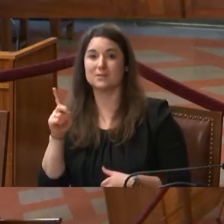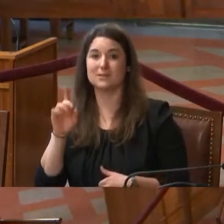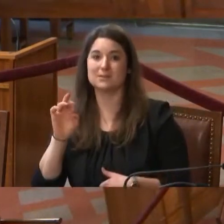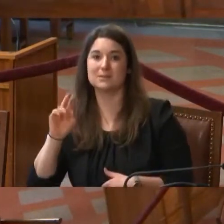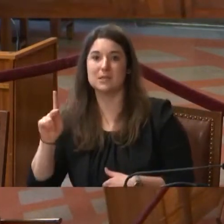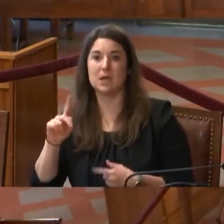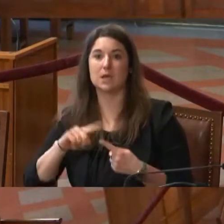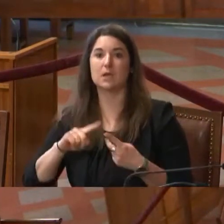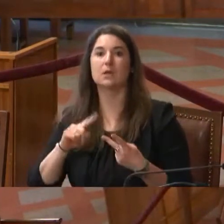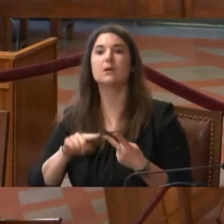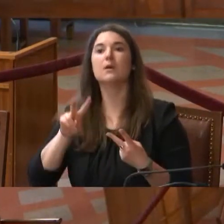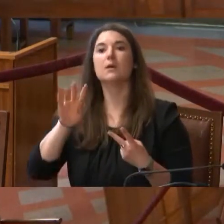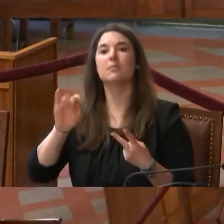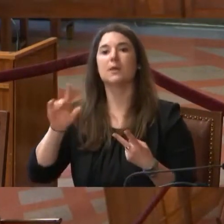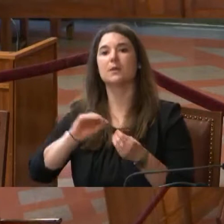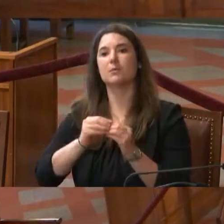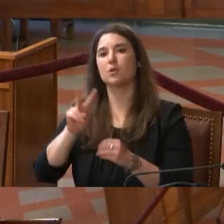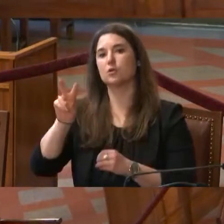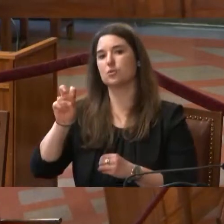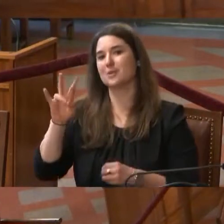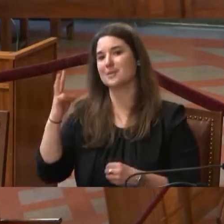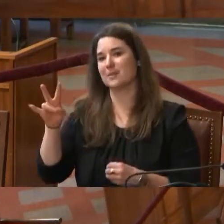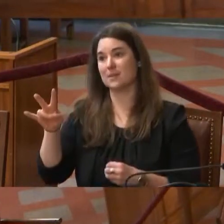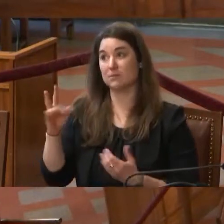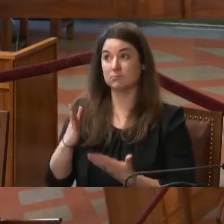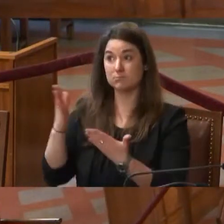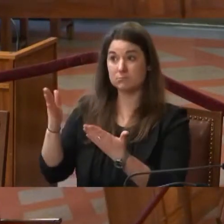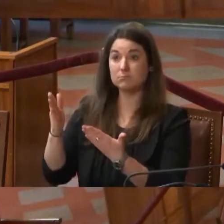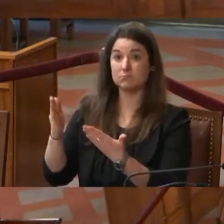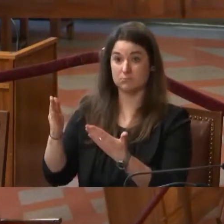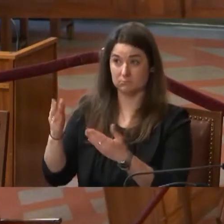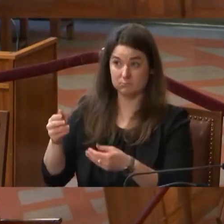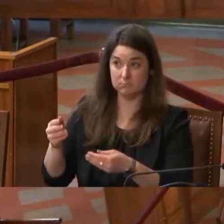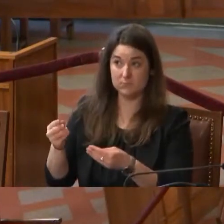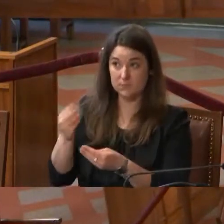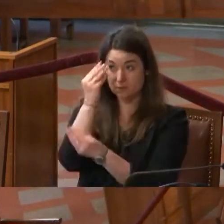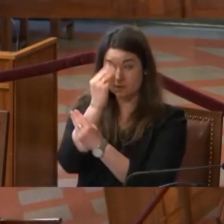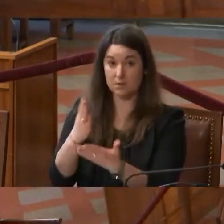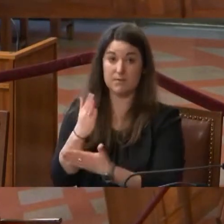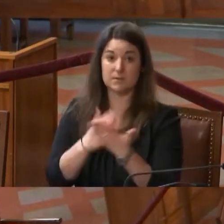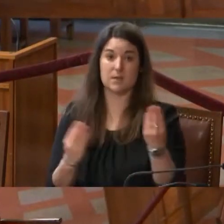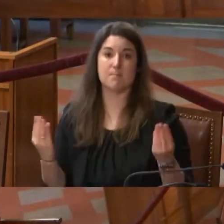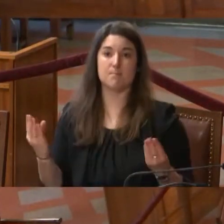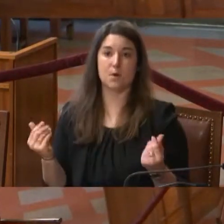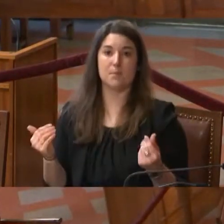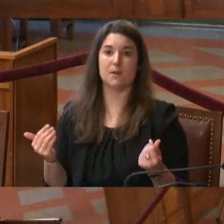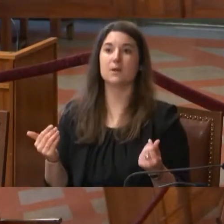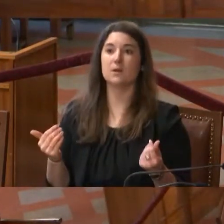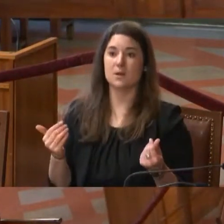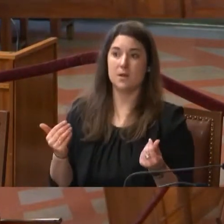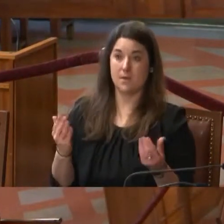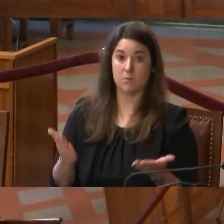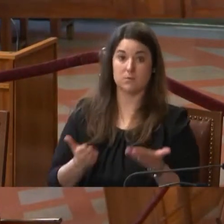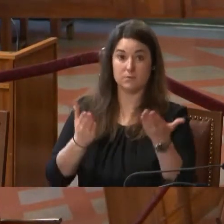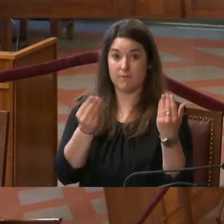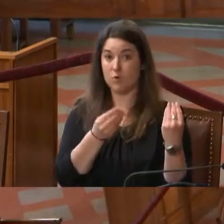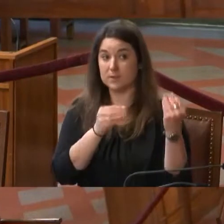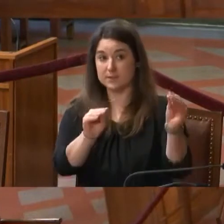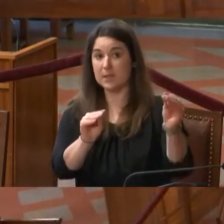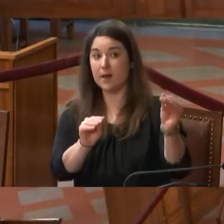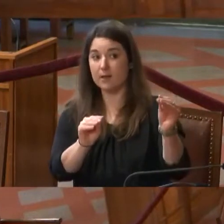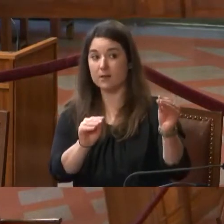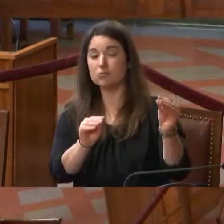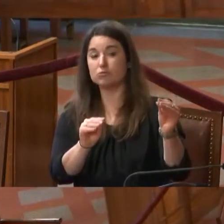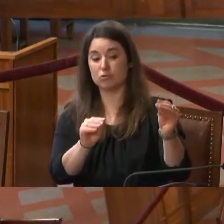Bill Number 217, Resolution providing for the conveyance by the city of certain property having been placed for sale to